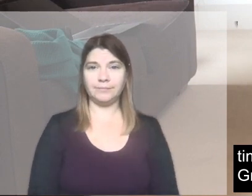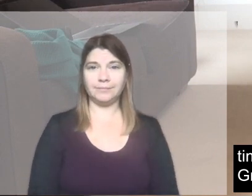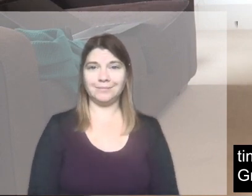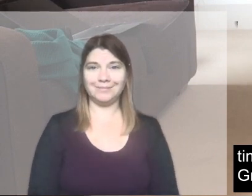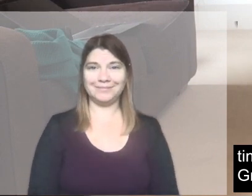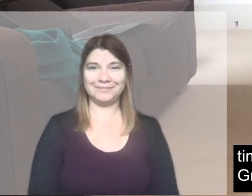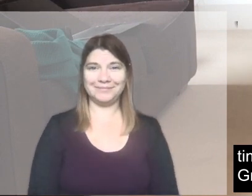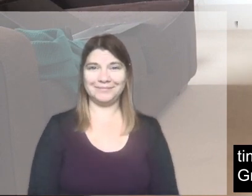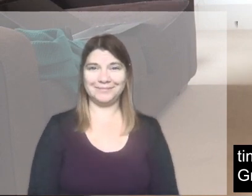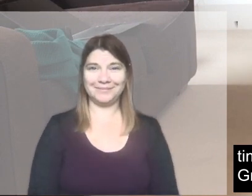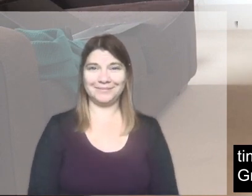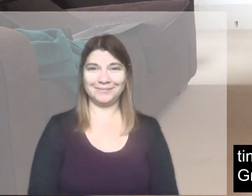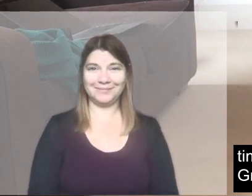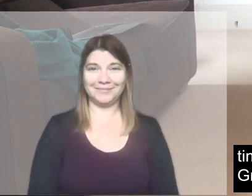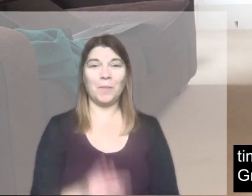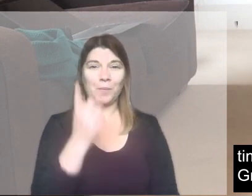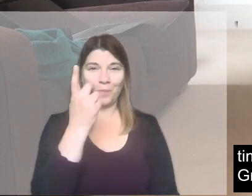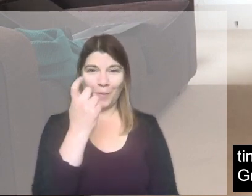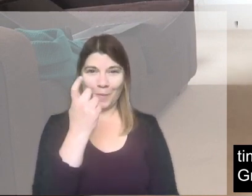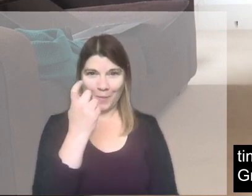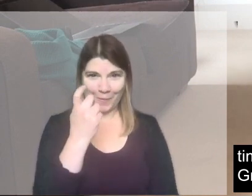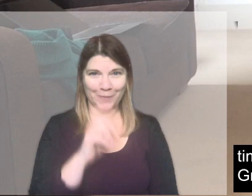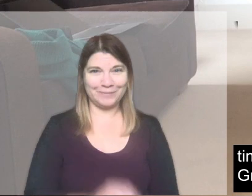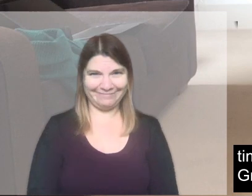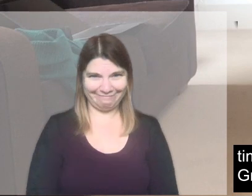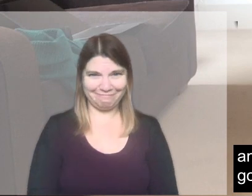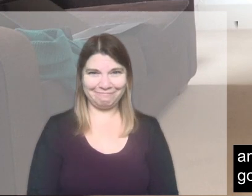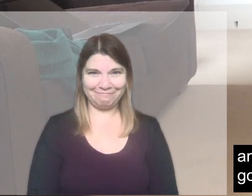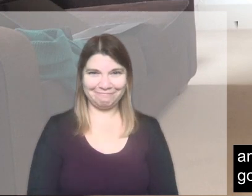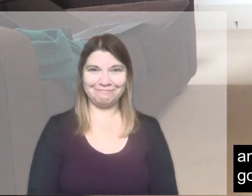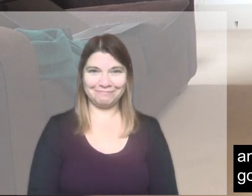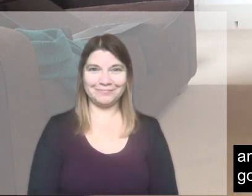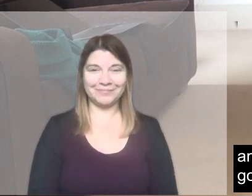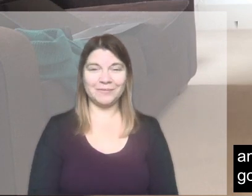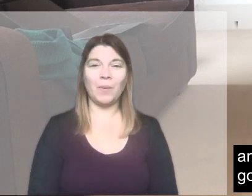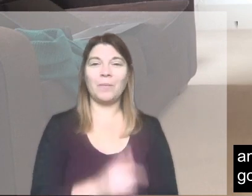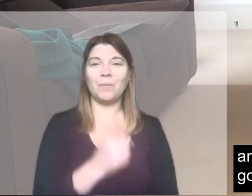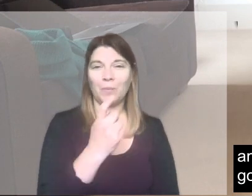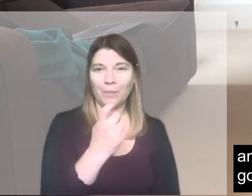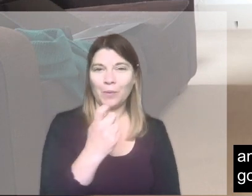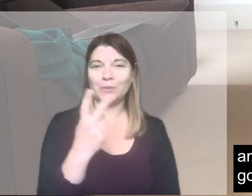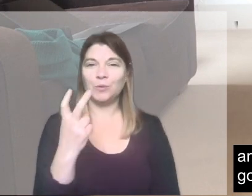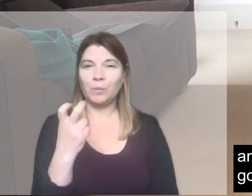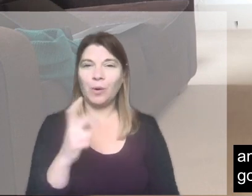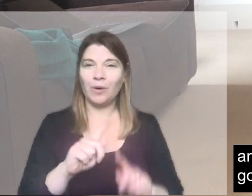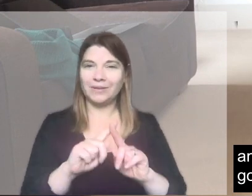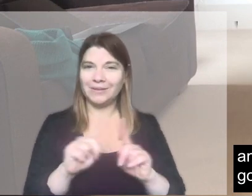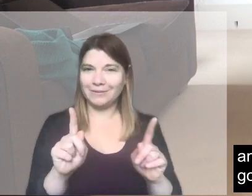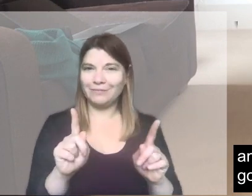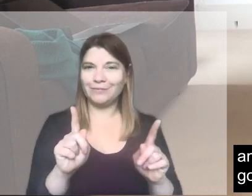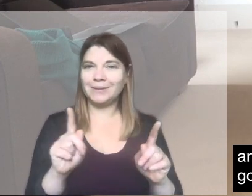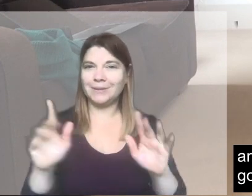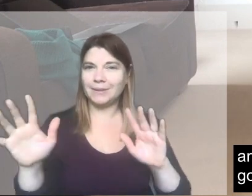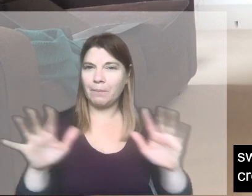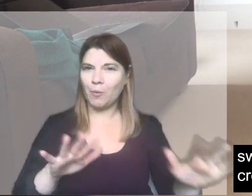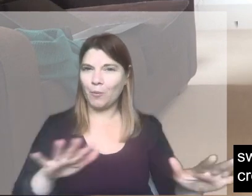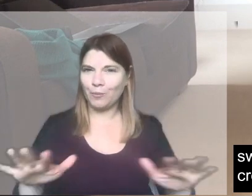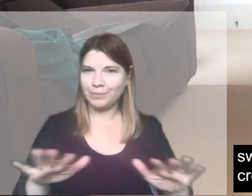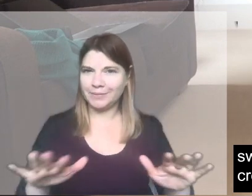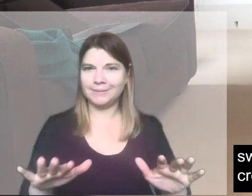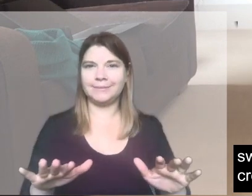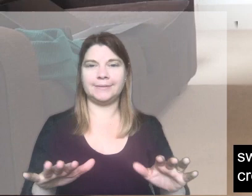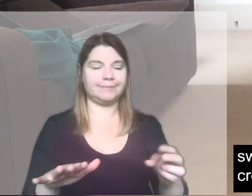one. Great stuff. Okay, are you ready for another one? We can do it, guys. We're just going to do two more different sorts of